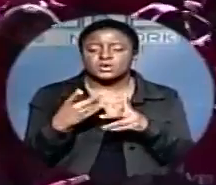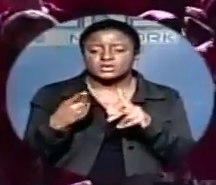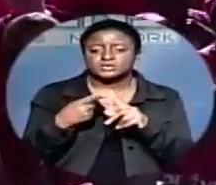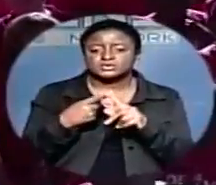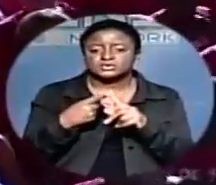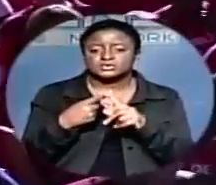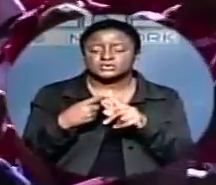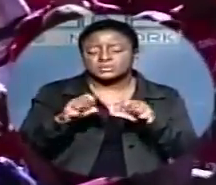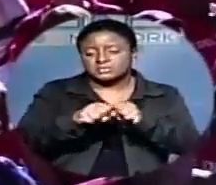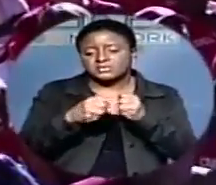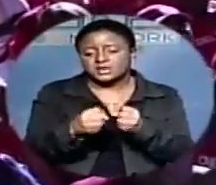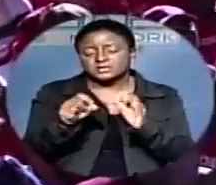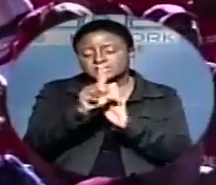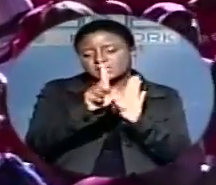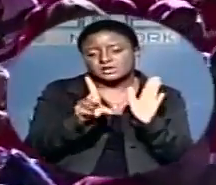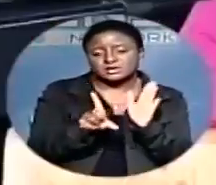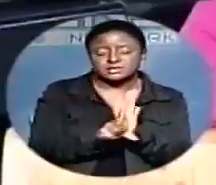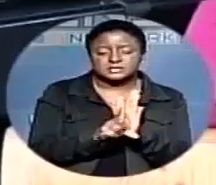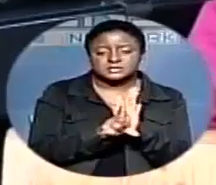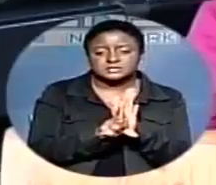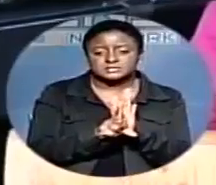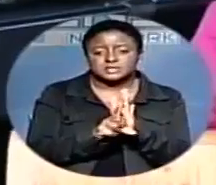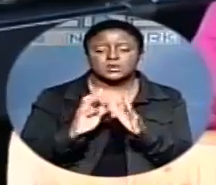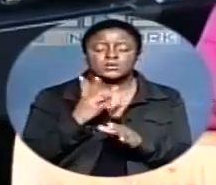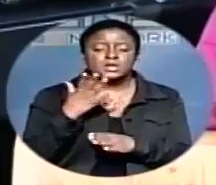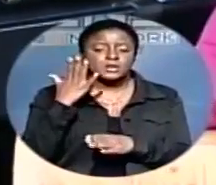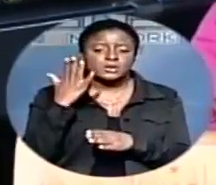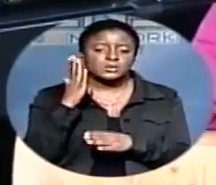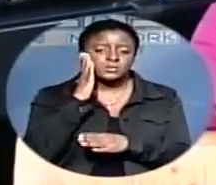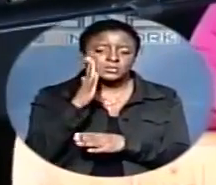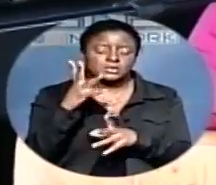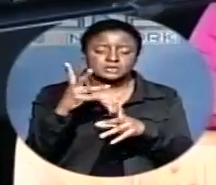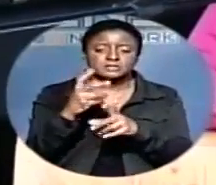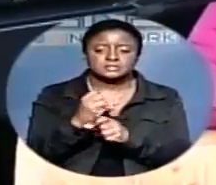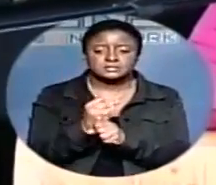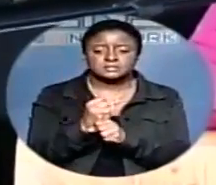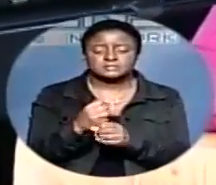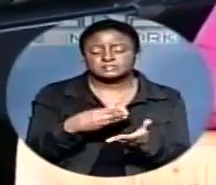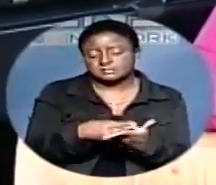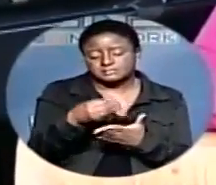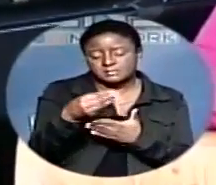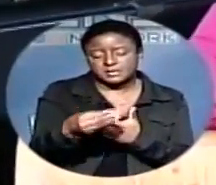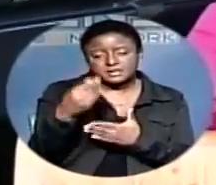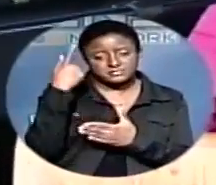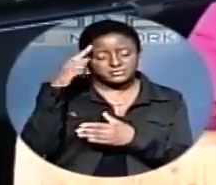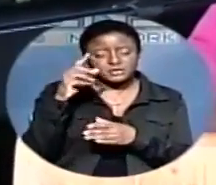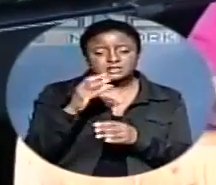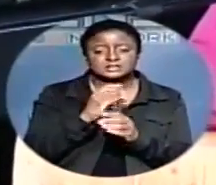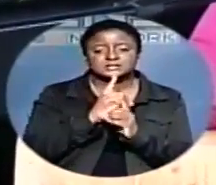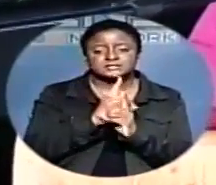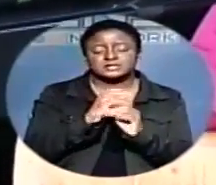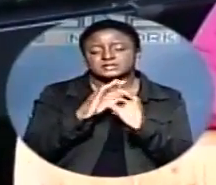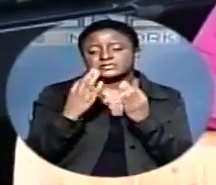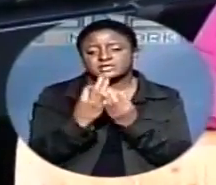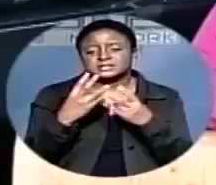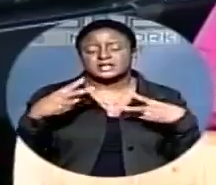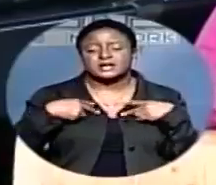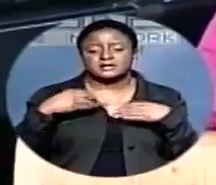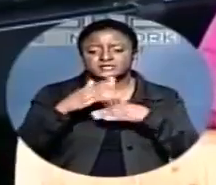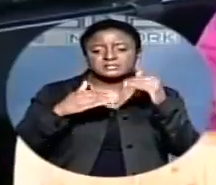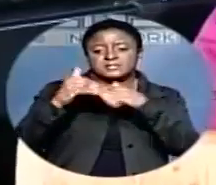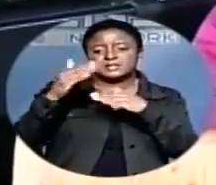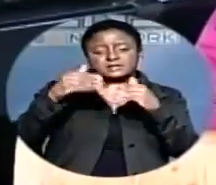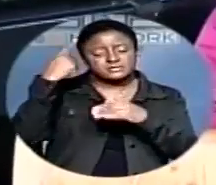peace and prosperity. We will buy for the Defense Force, have built for the Defense Force,